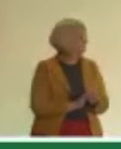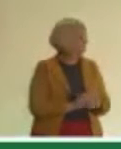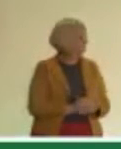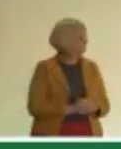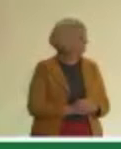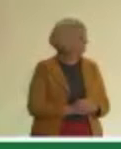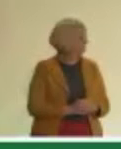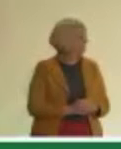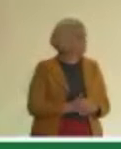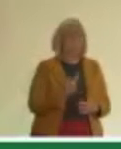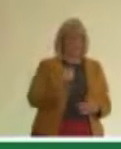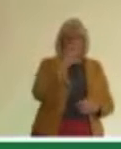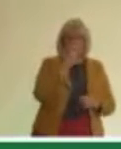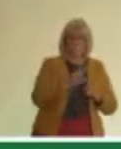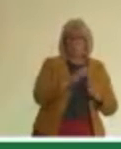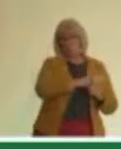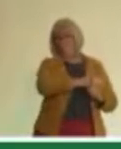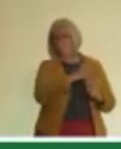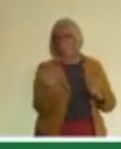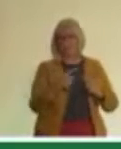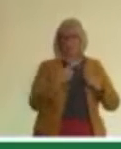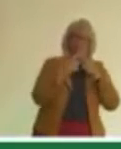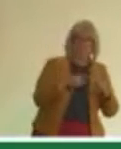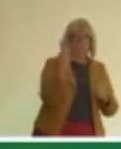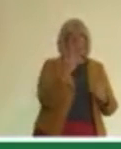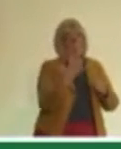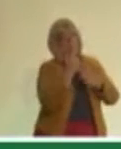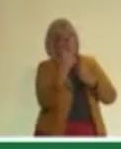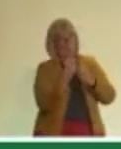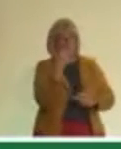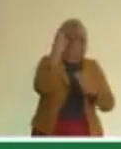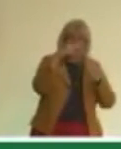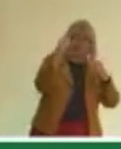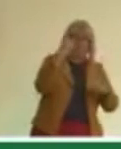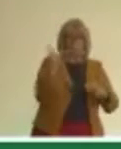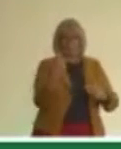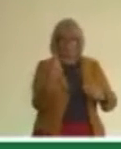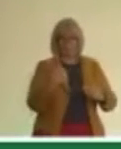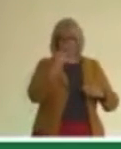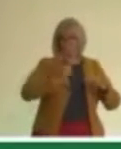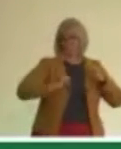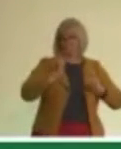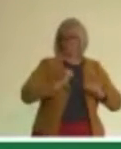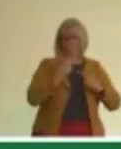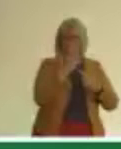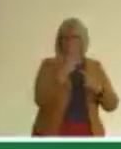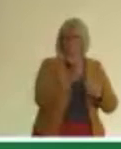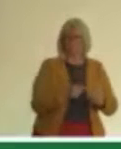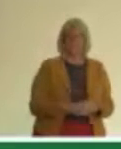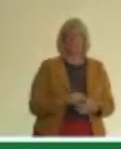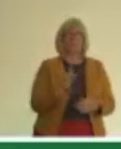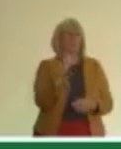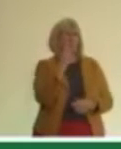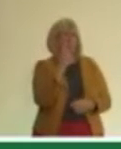I could actually do this all day, just doing a speech announcing people who have won, but just one final one. On election day, I went